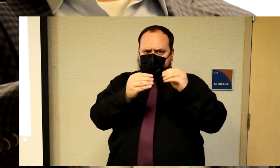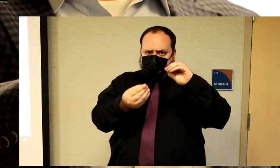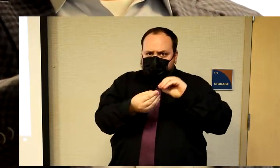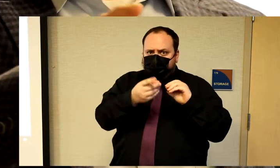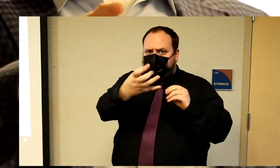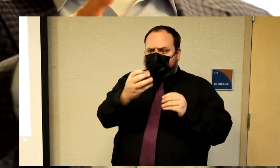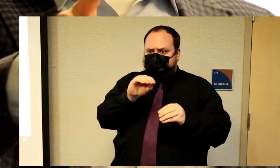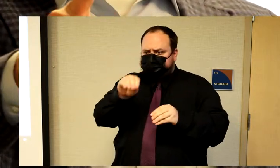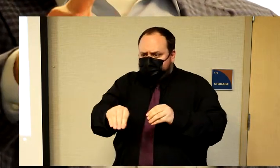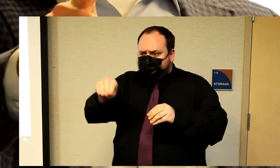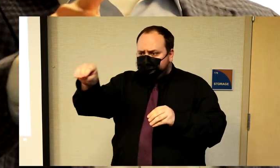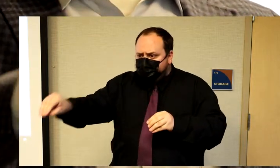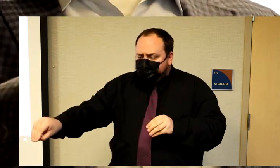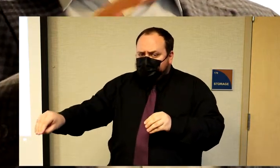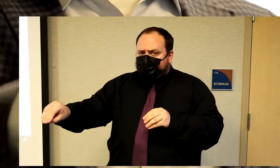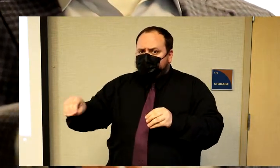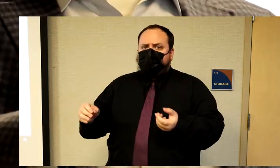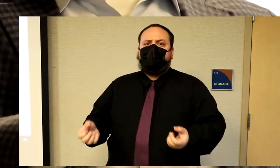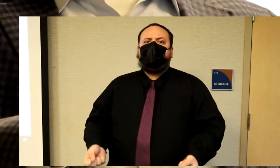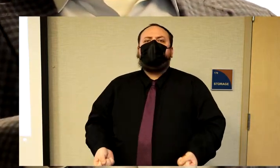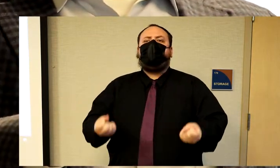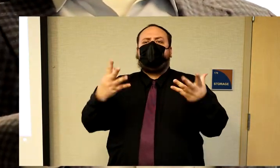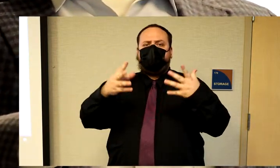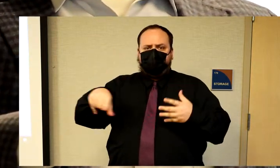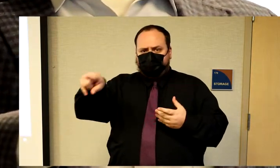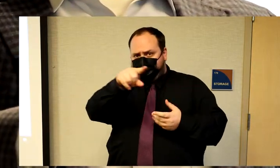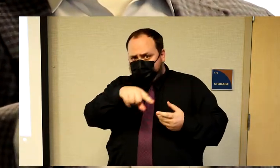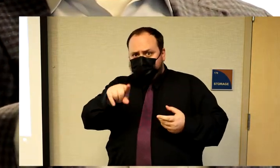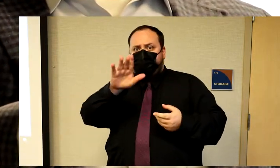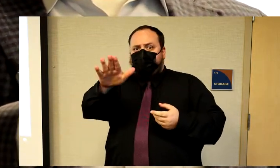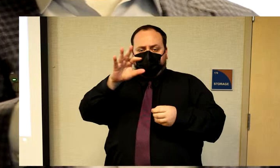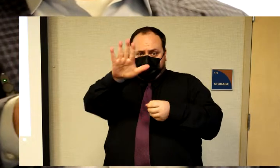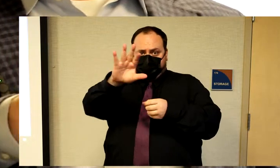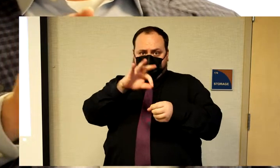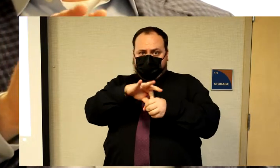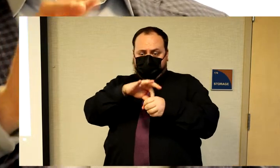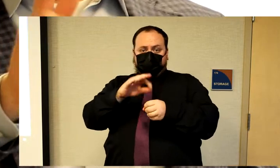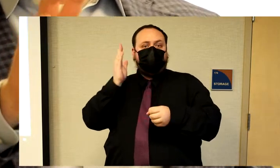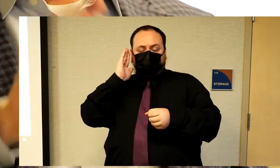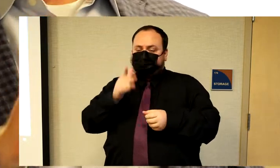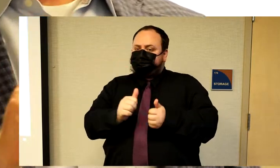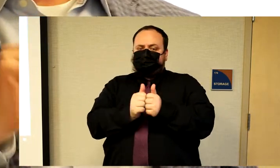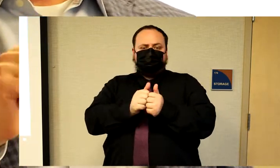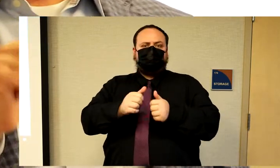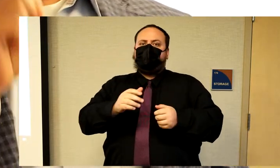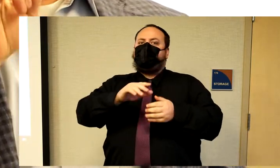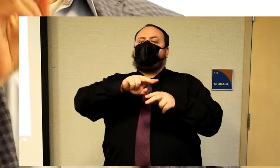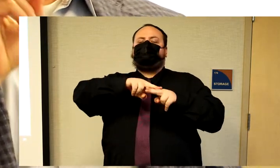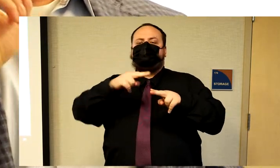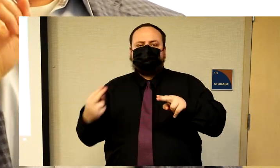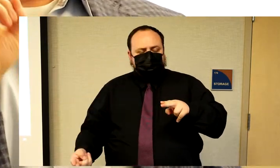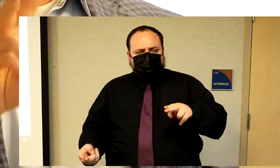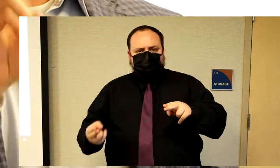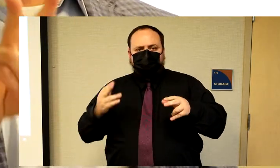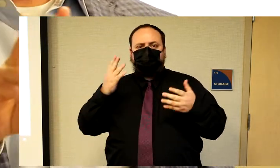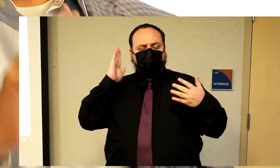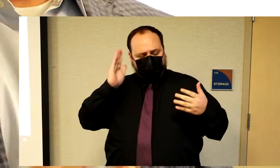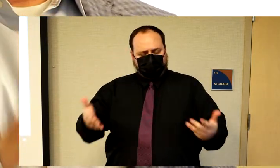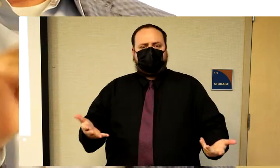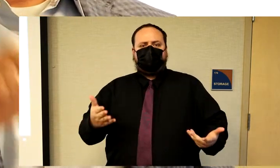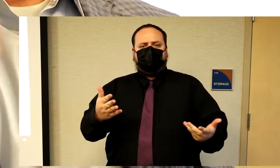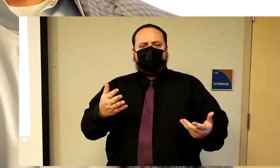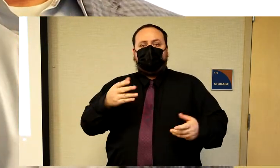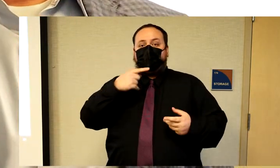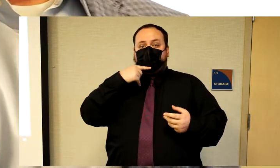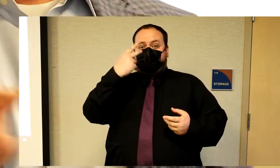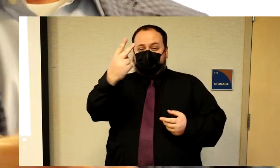of you are, your term ends at the end of this year. Is it 2 or 3? 2. So 2 districts are going